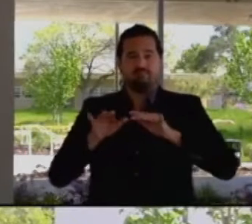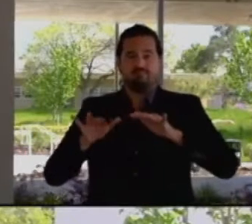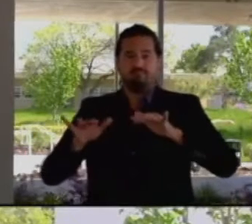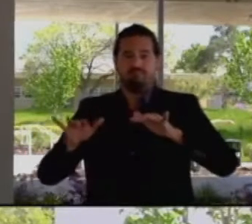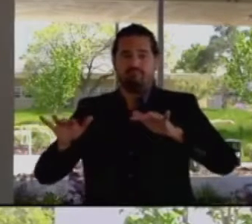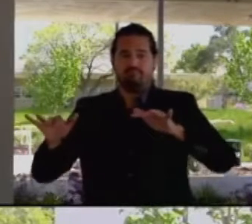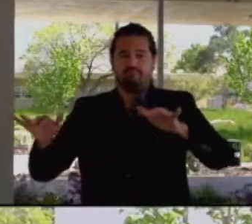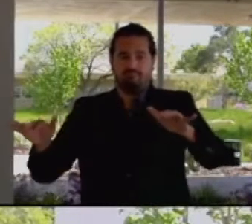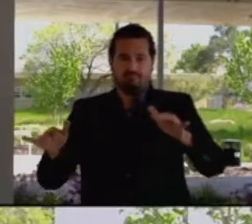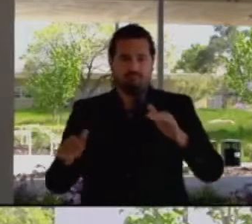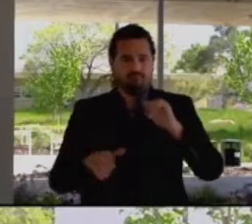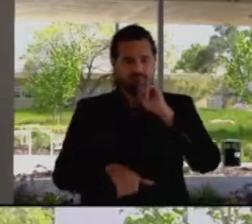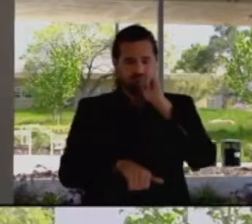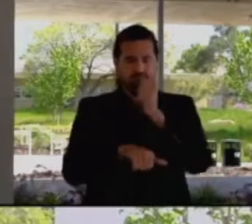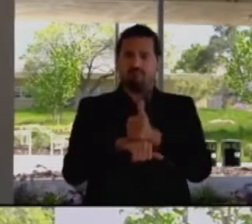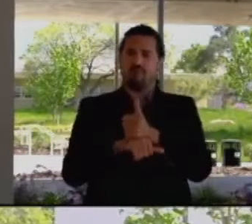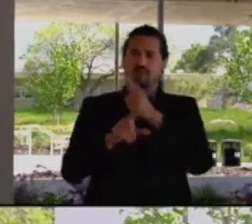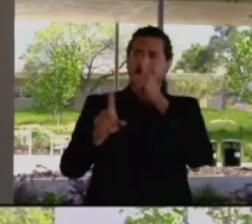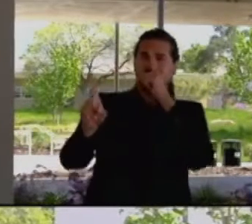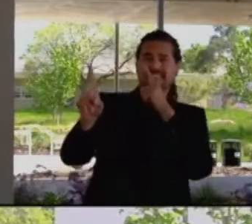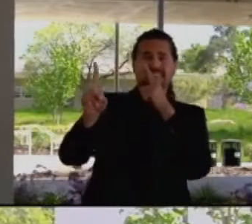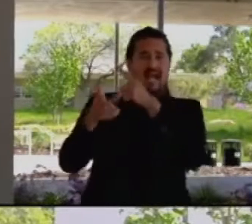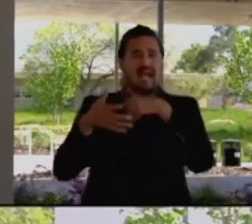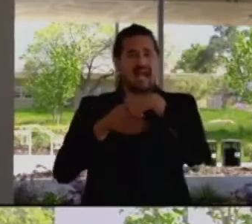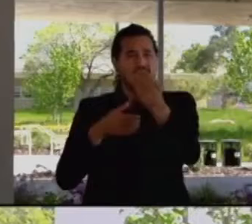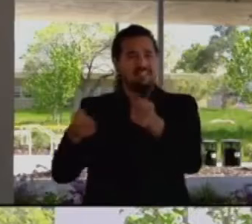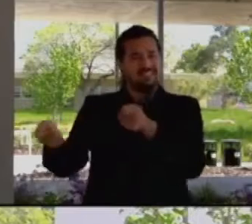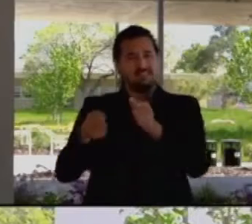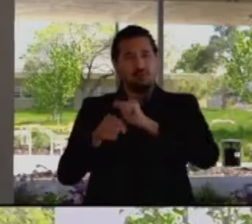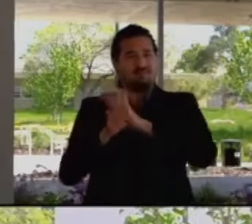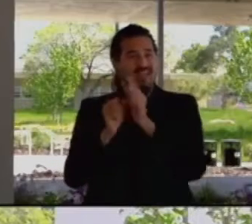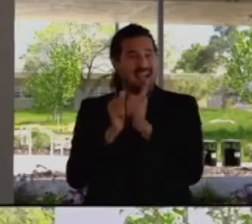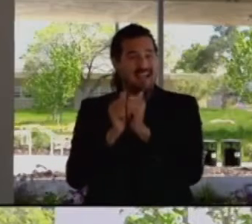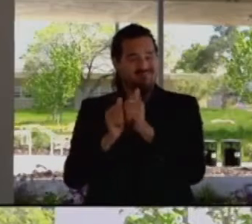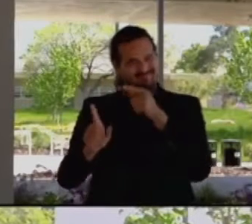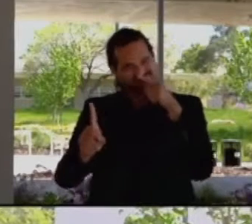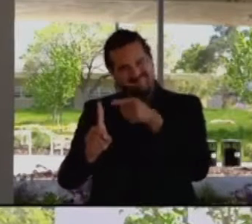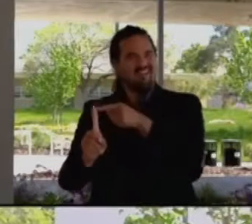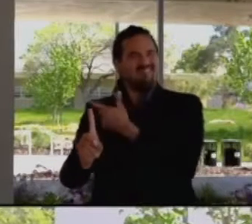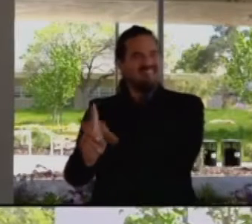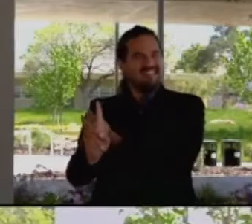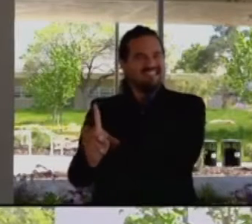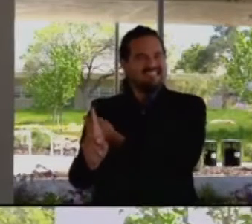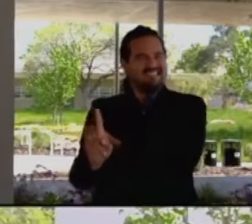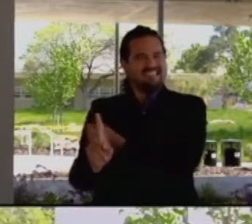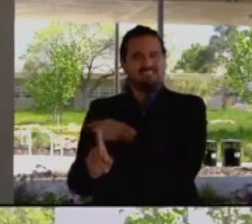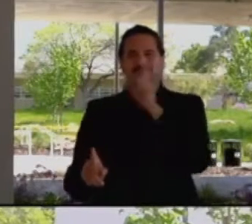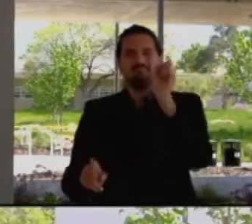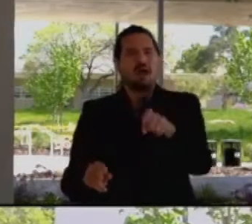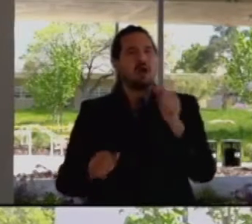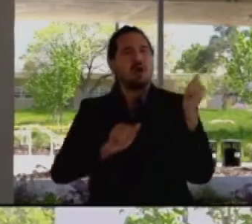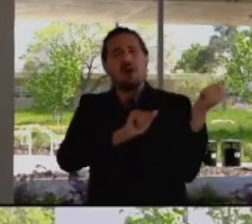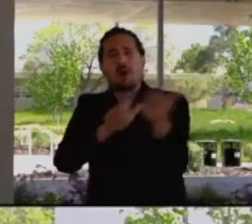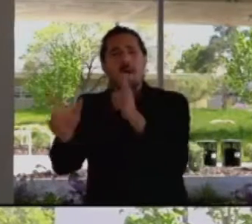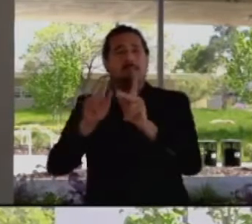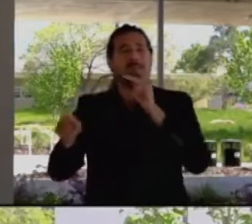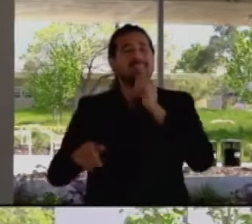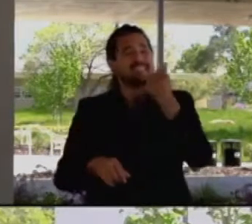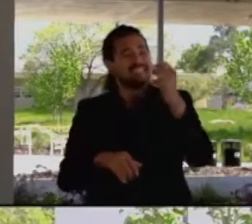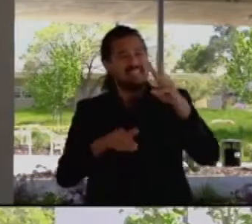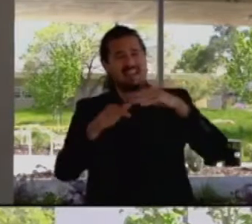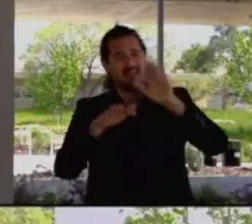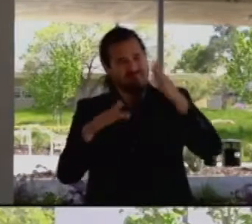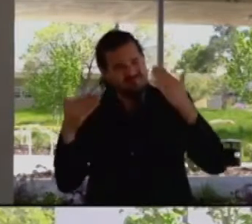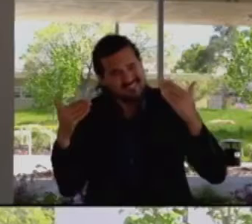everybody 16 and older, those who are eligible, vaccinated, and the sooner the better. We can celebrate today because we know that